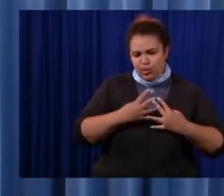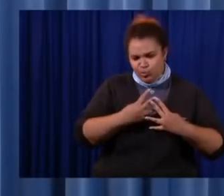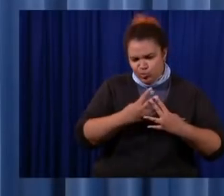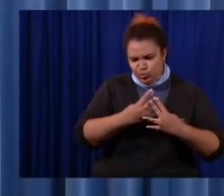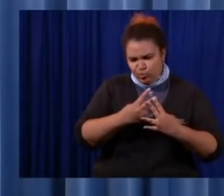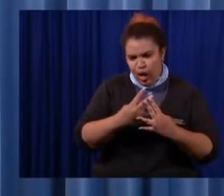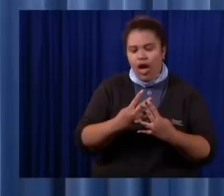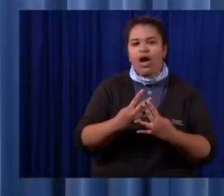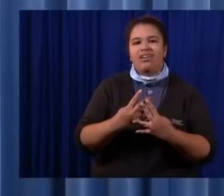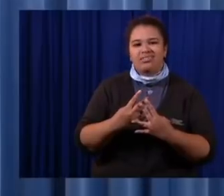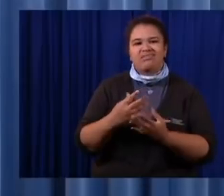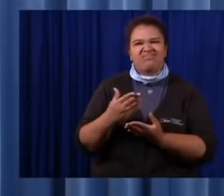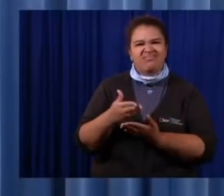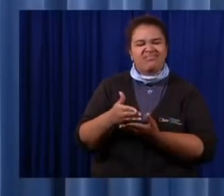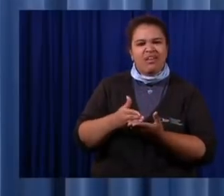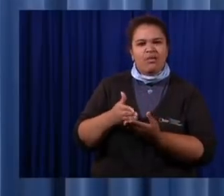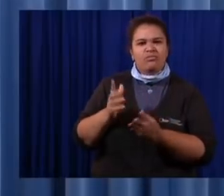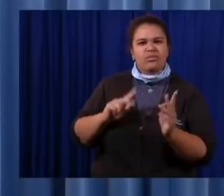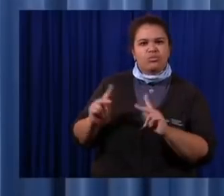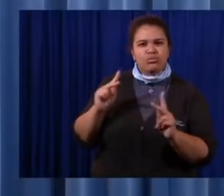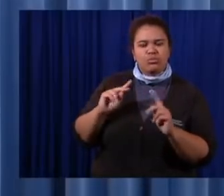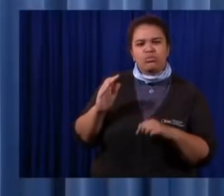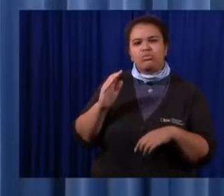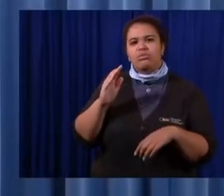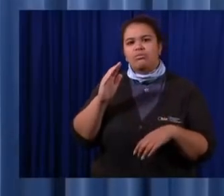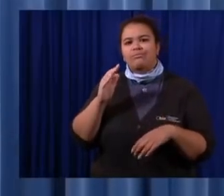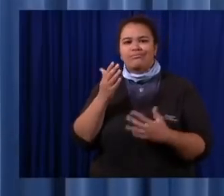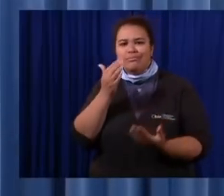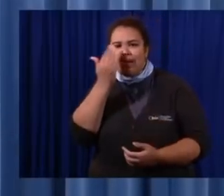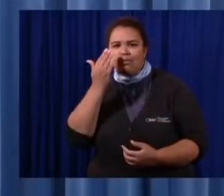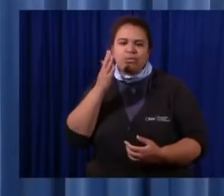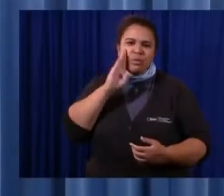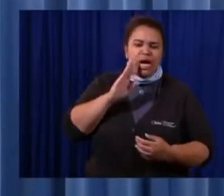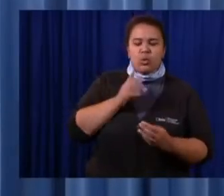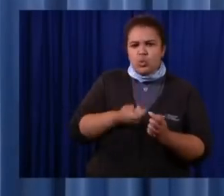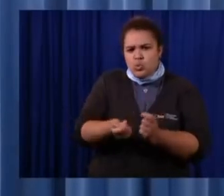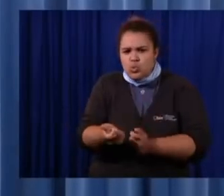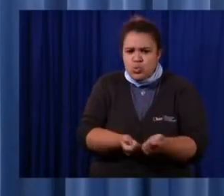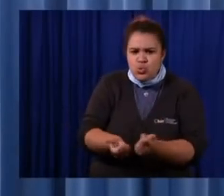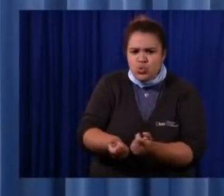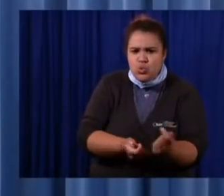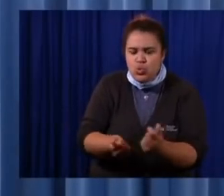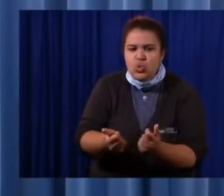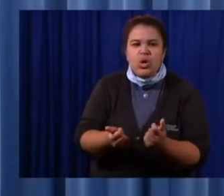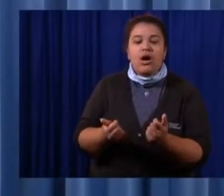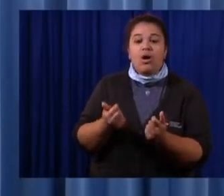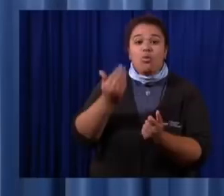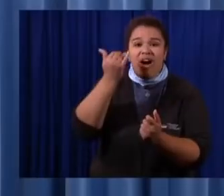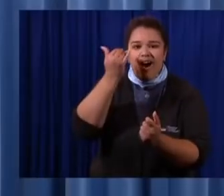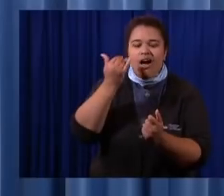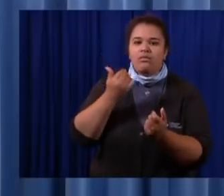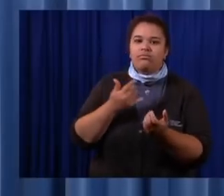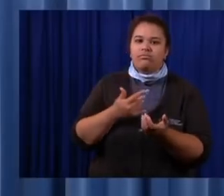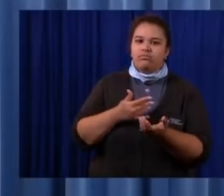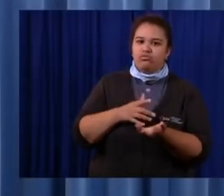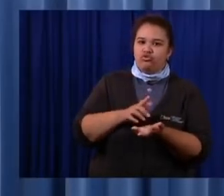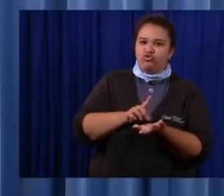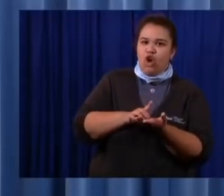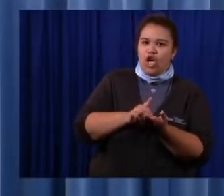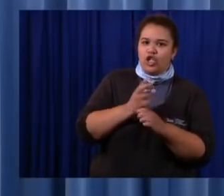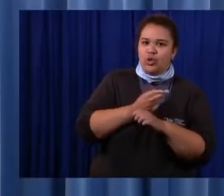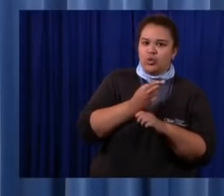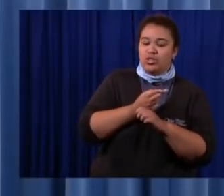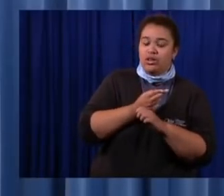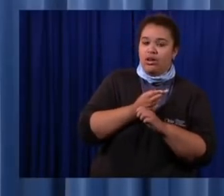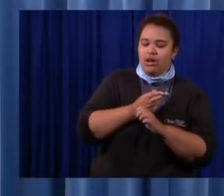candidates because of things on their records like drug use or low credit scores. that actually could be the result of discriminatory